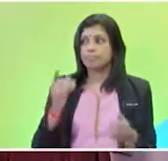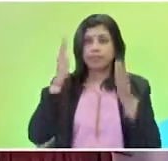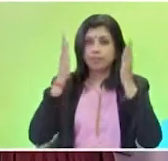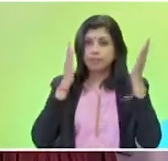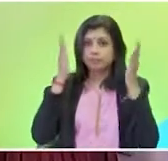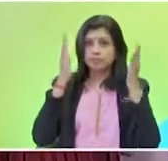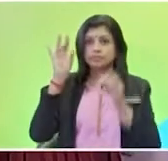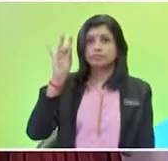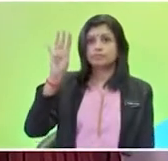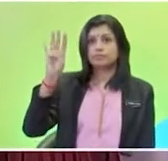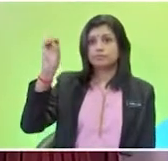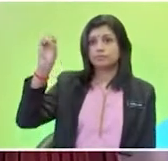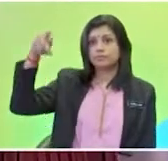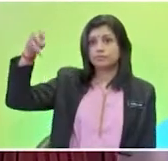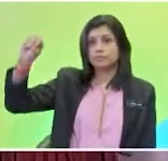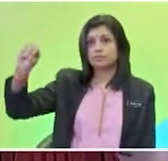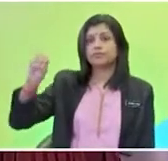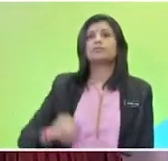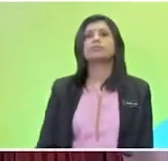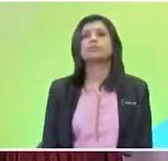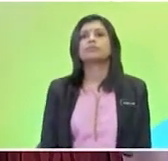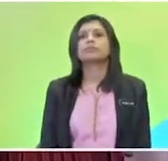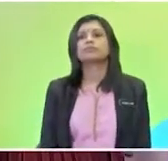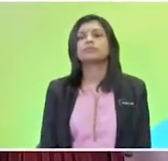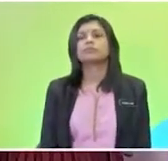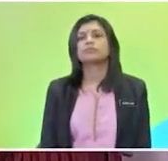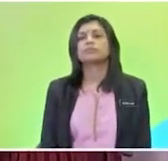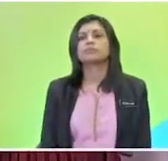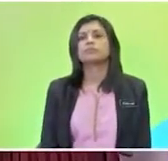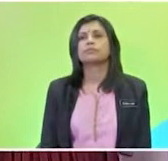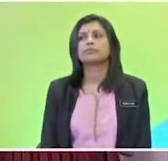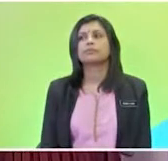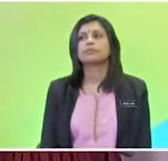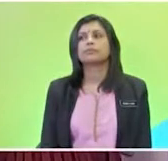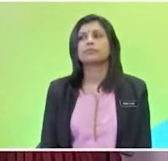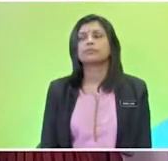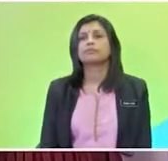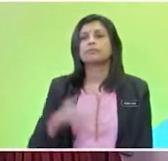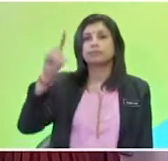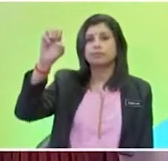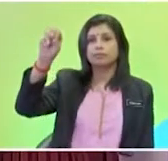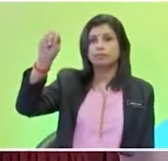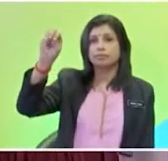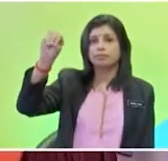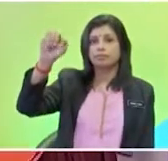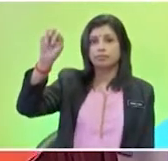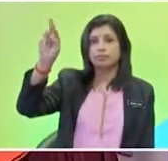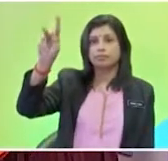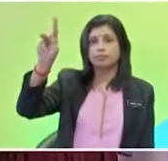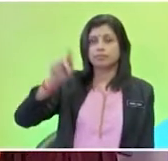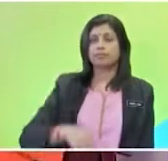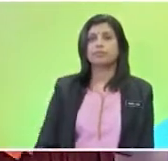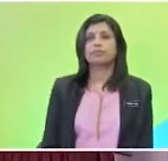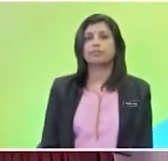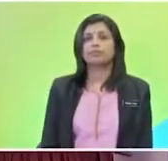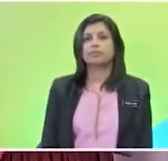It's 8:40 p.m. And then, it's in Denmark. And the